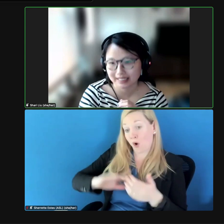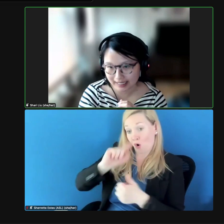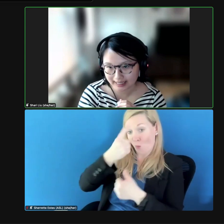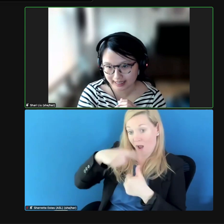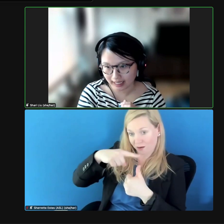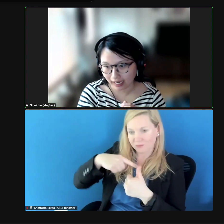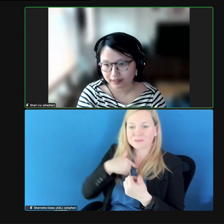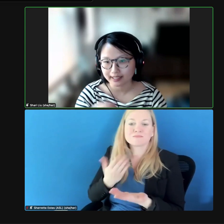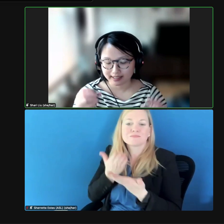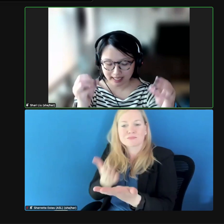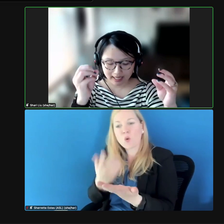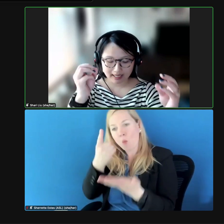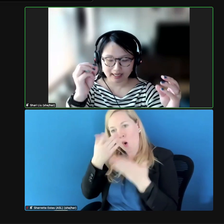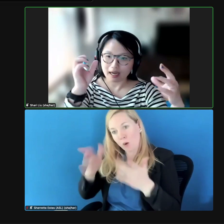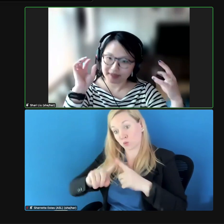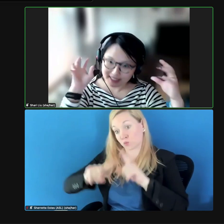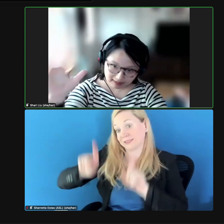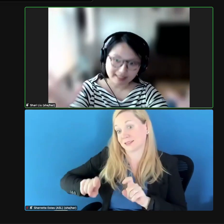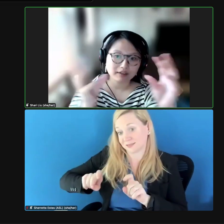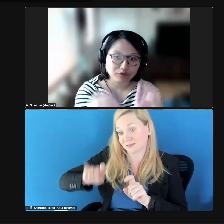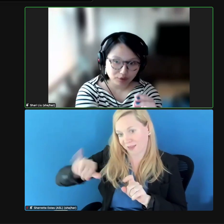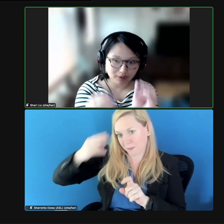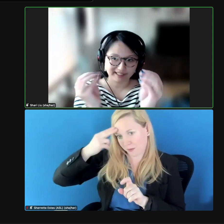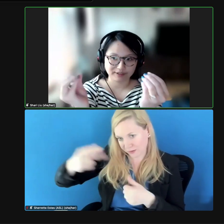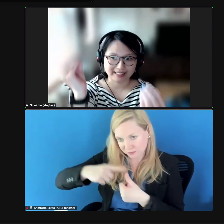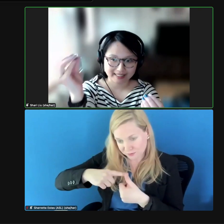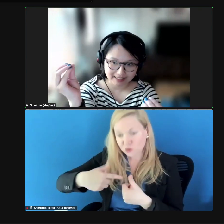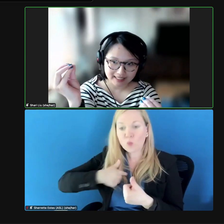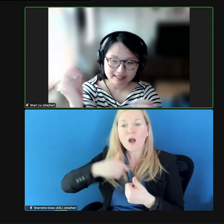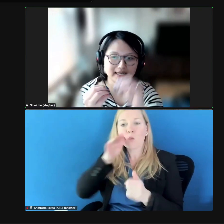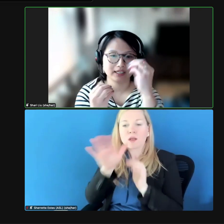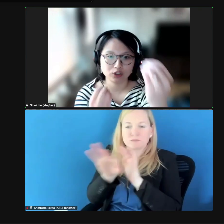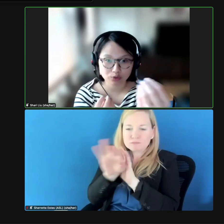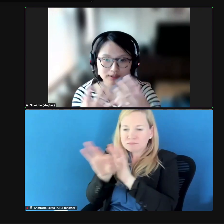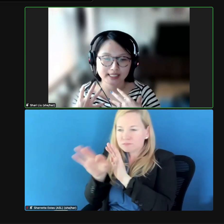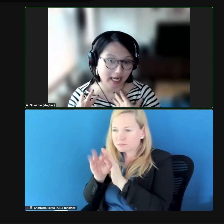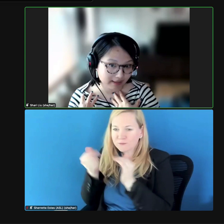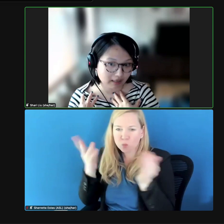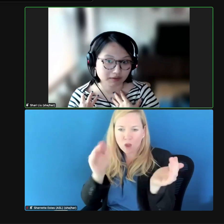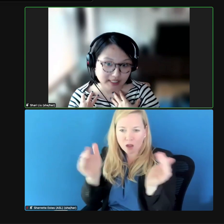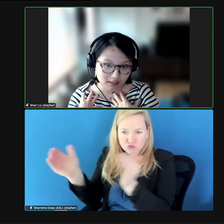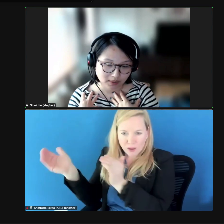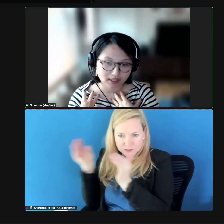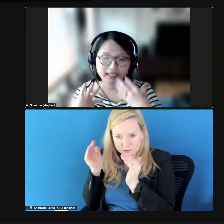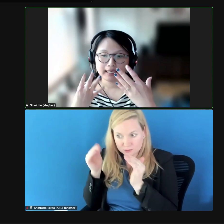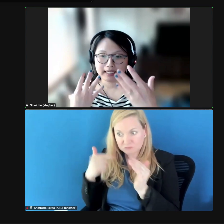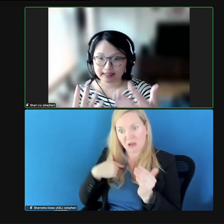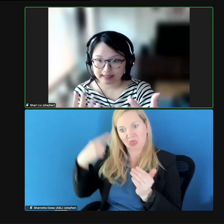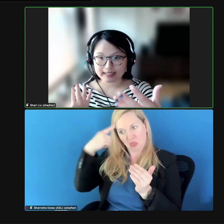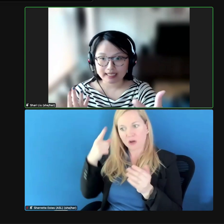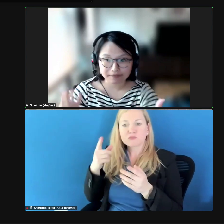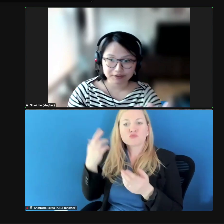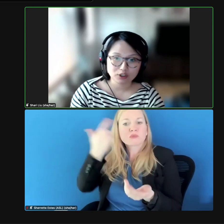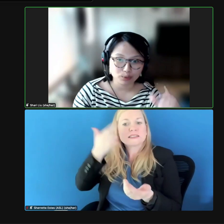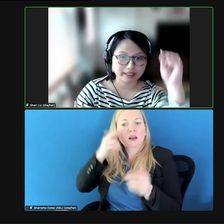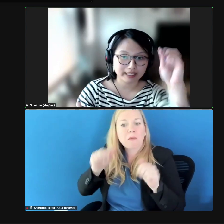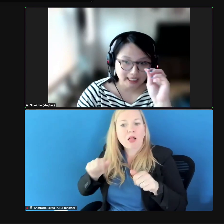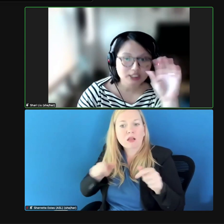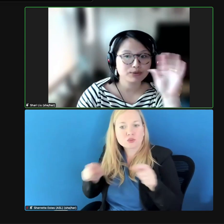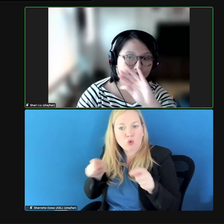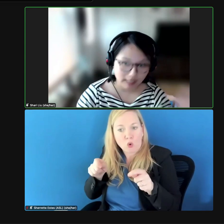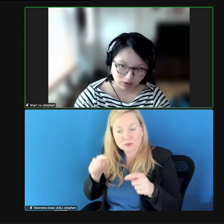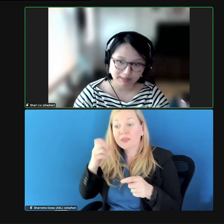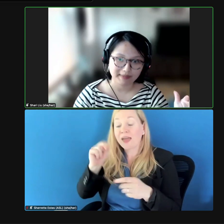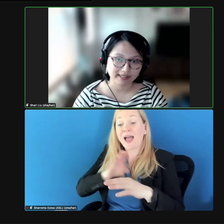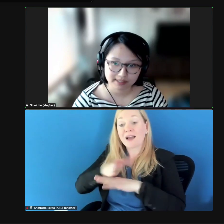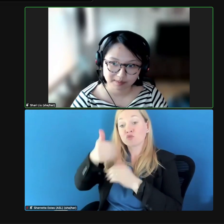one way to test this account. That is, I'm going to select a few contrasts to test and controls that I thought were reasonable, and then to say after each one